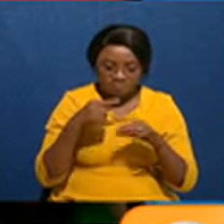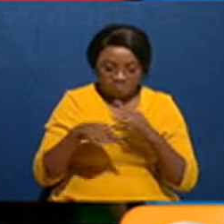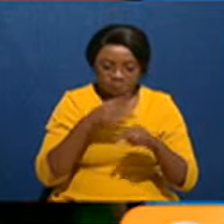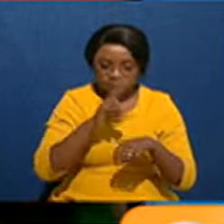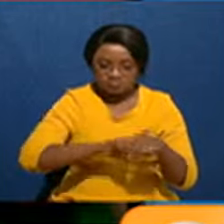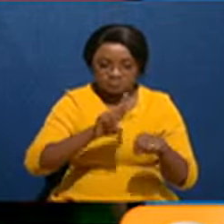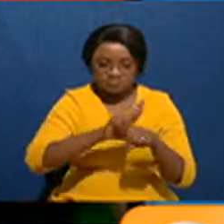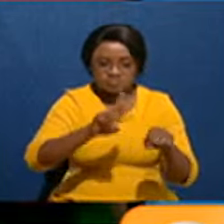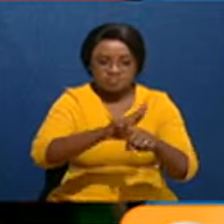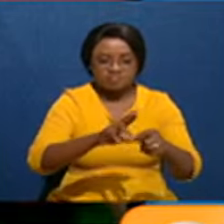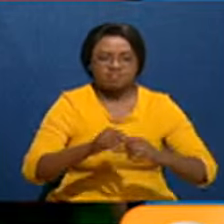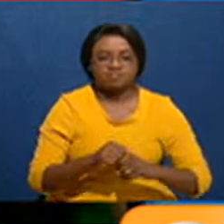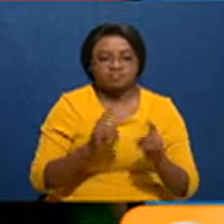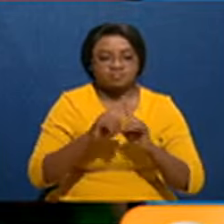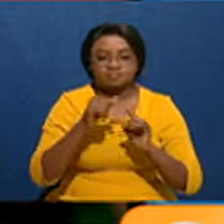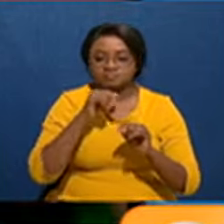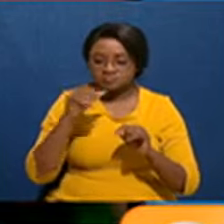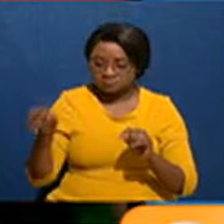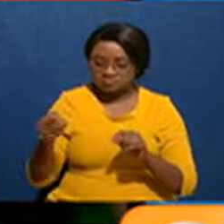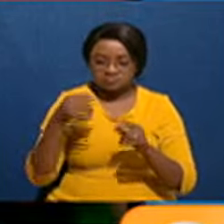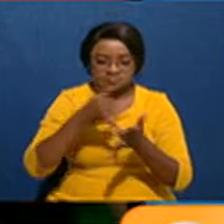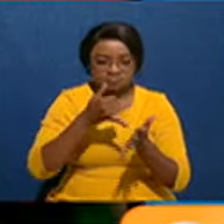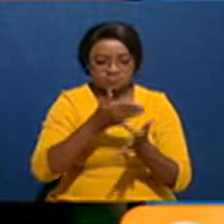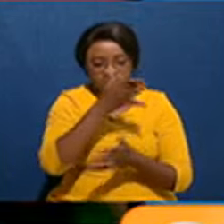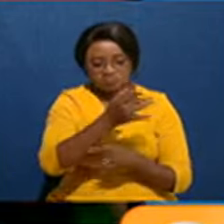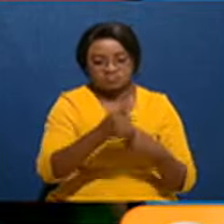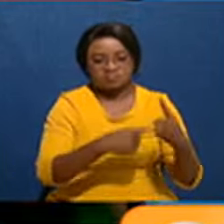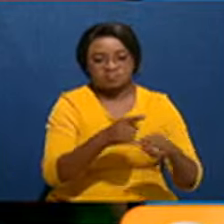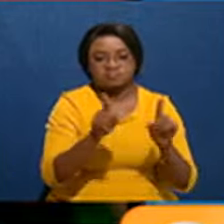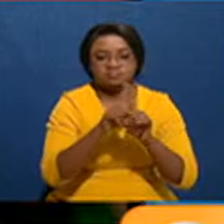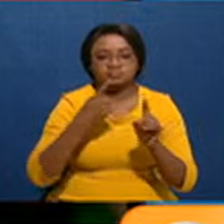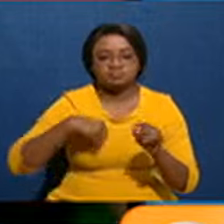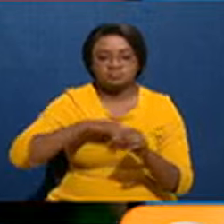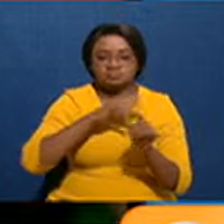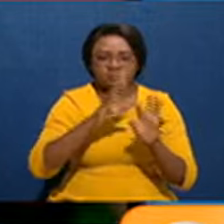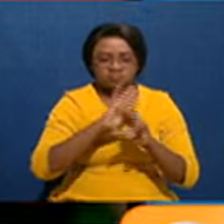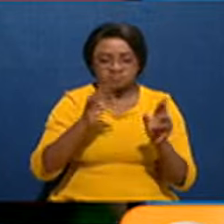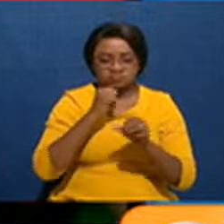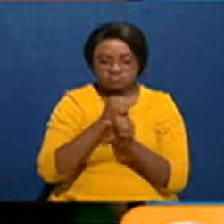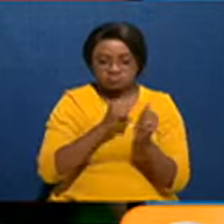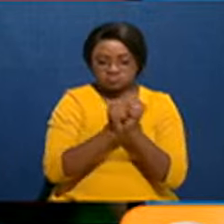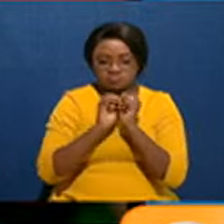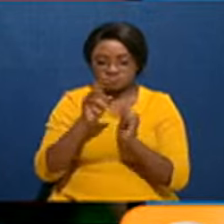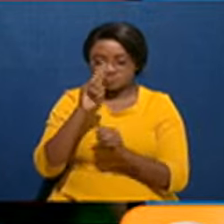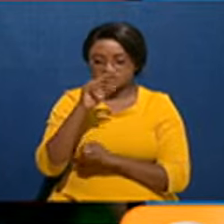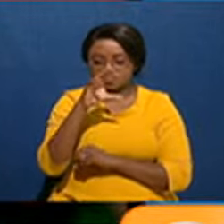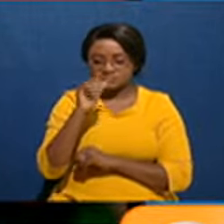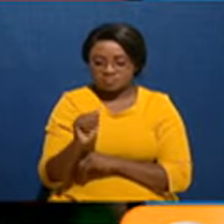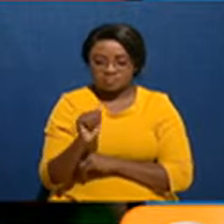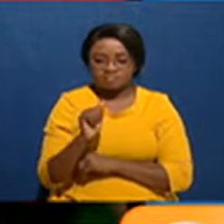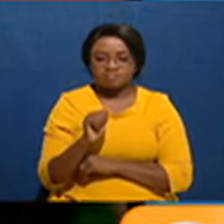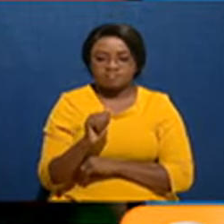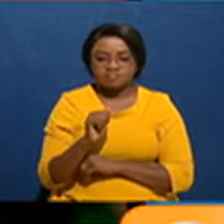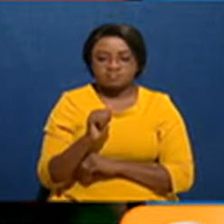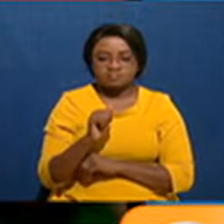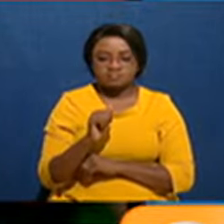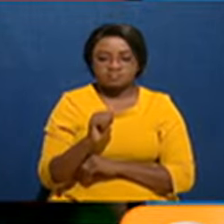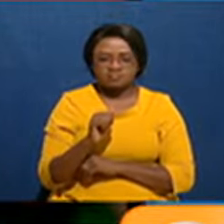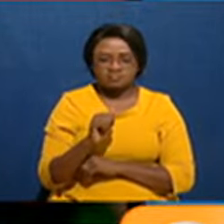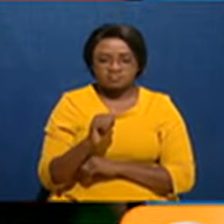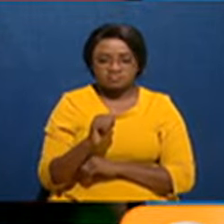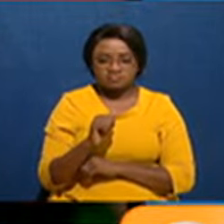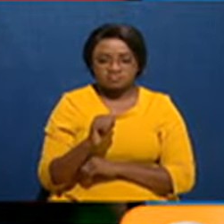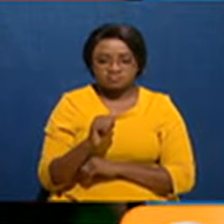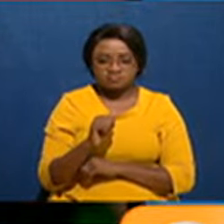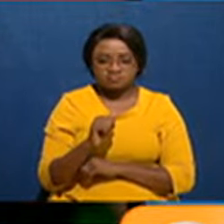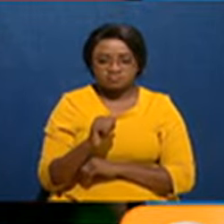involved. We will work with the National Construction Authority to make sure that the regular inspections on site, they